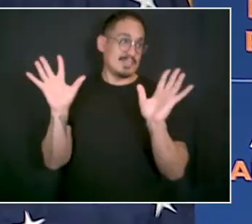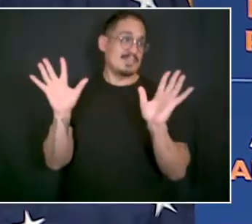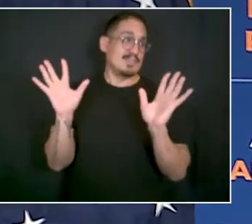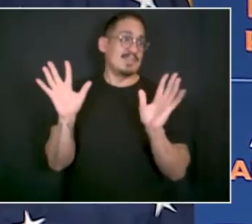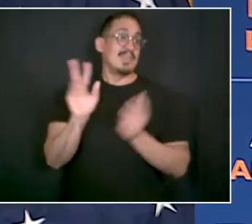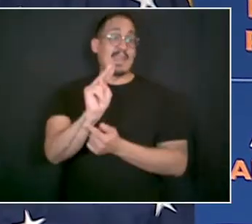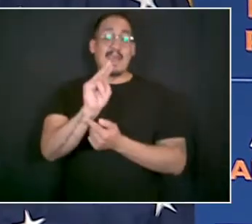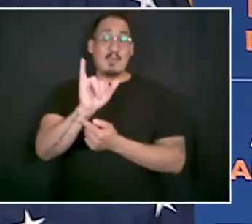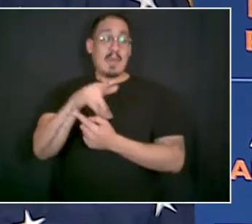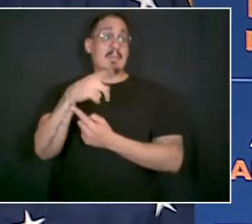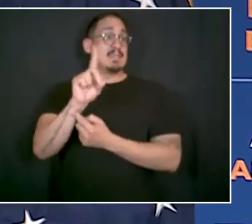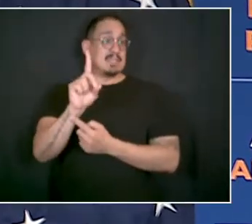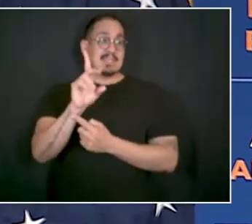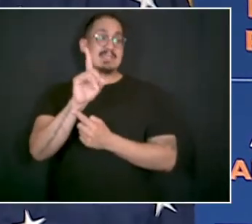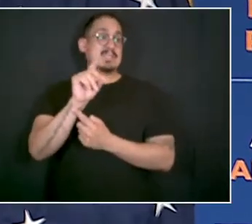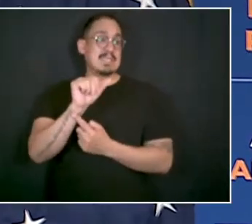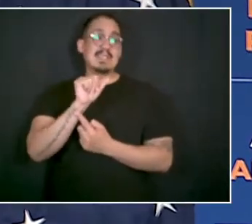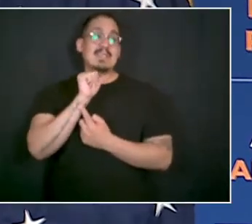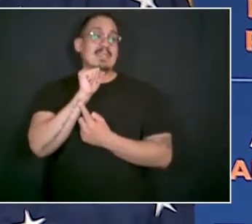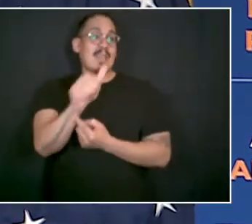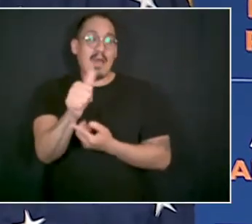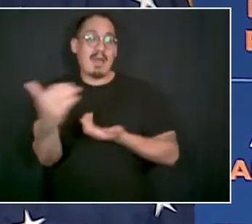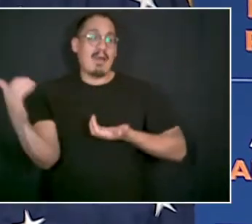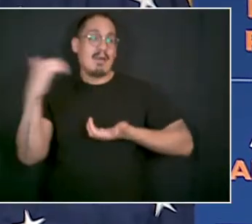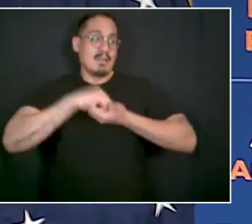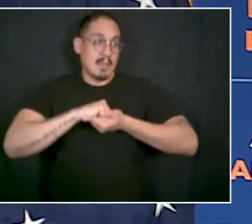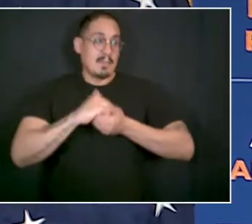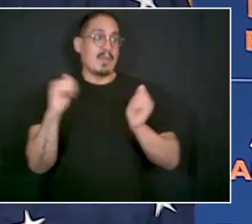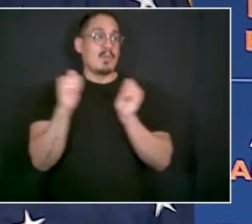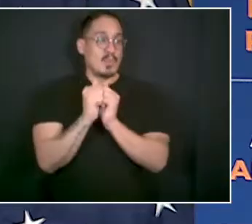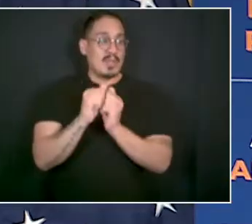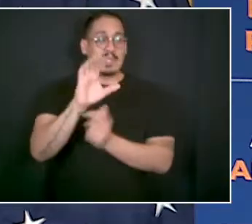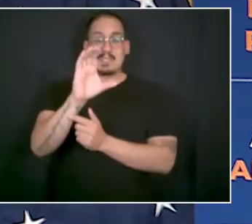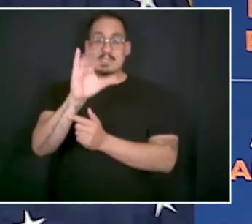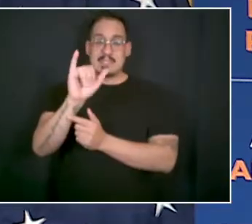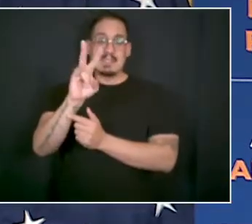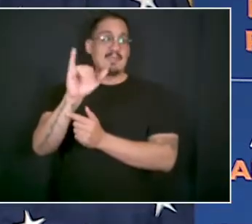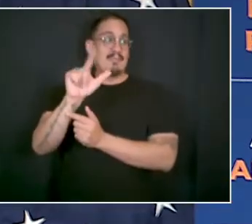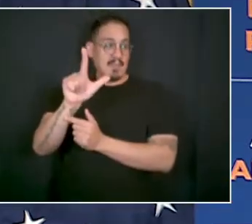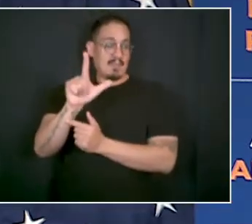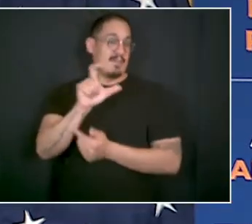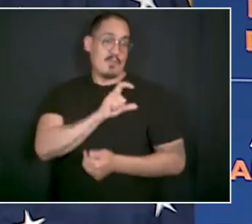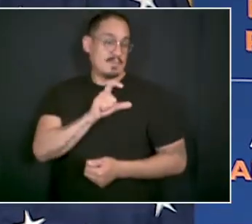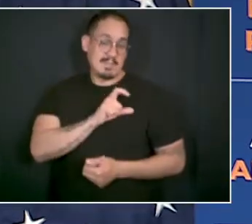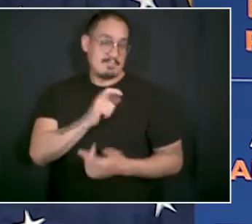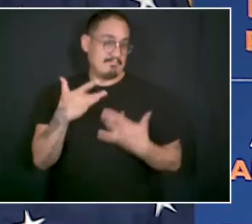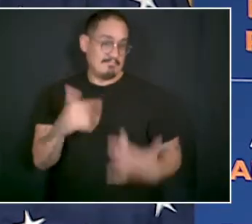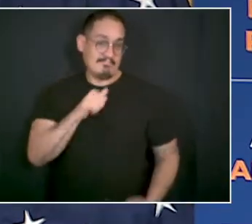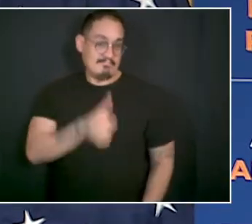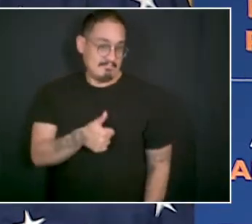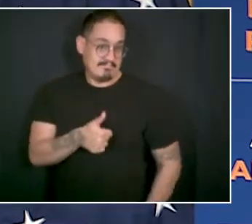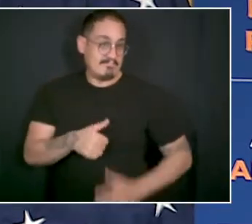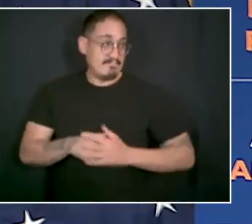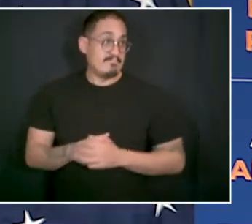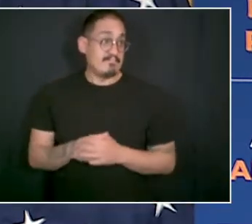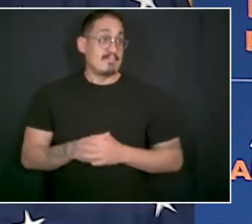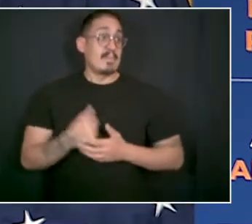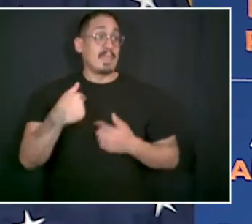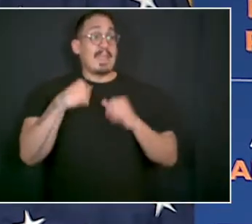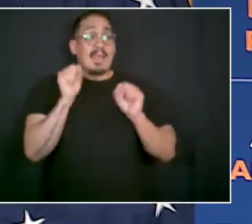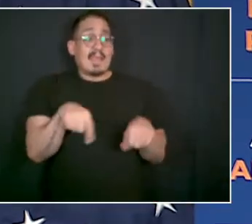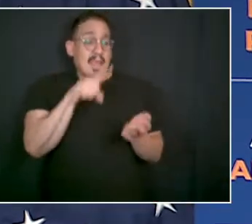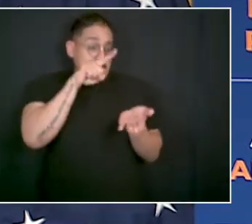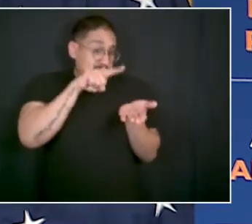collaborate for civil enforcement. And I don't know the details of this. We could look into it to find out. But we do